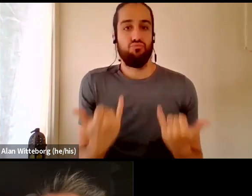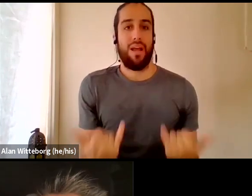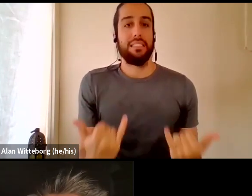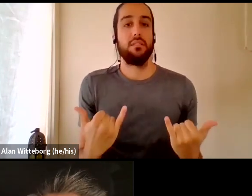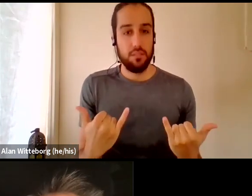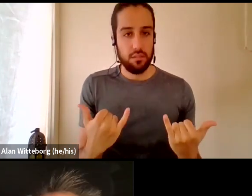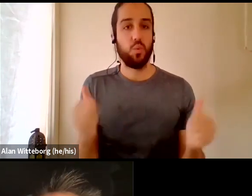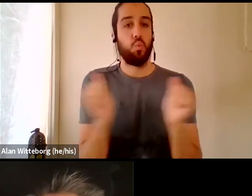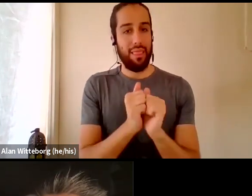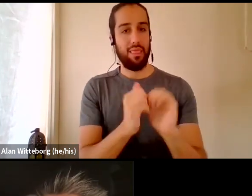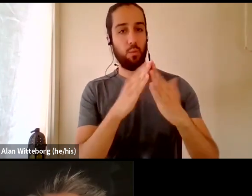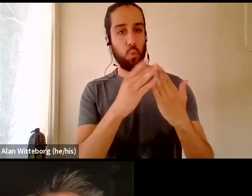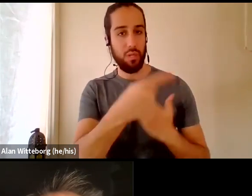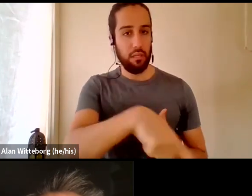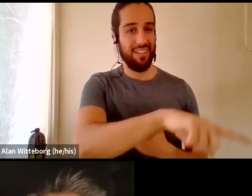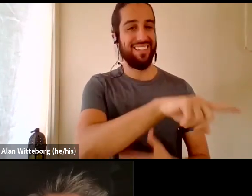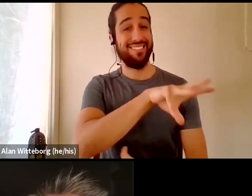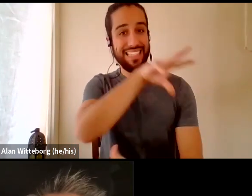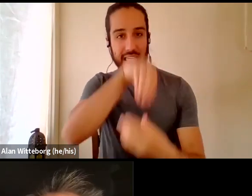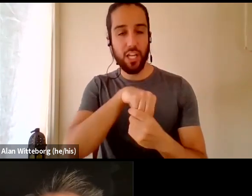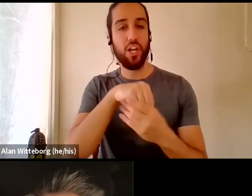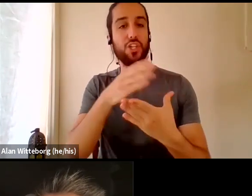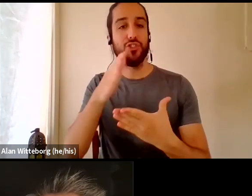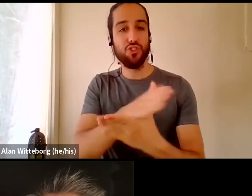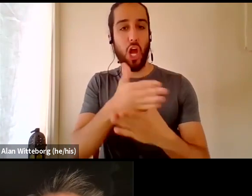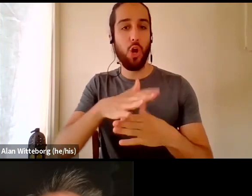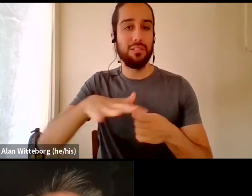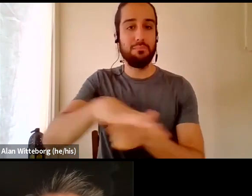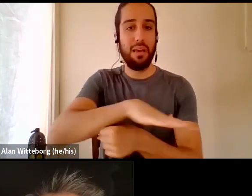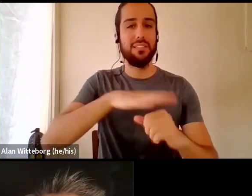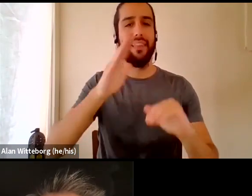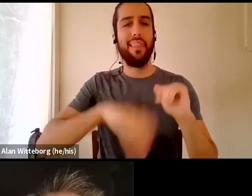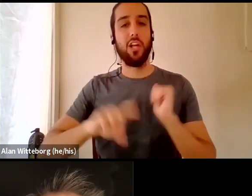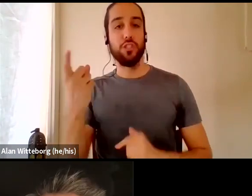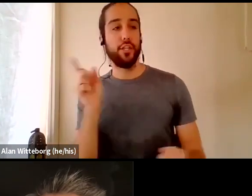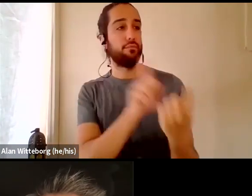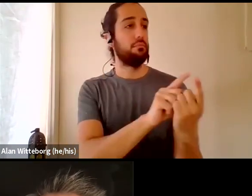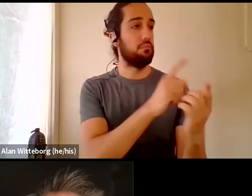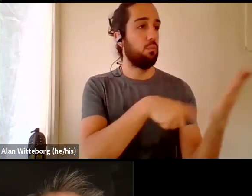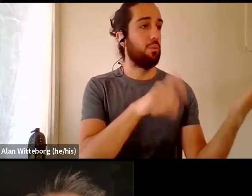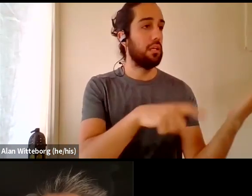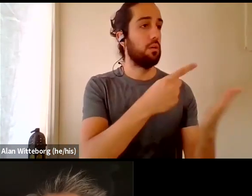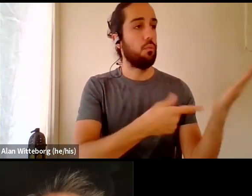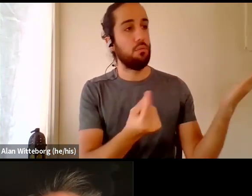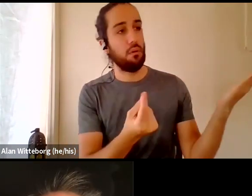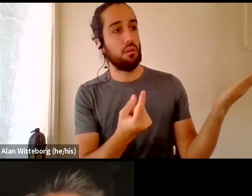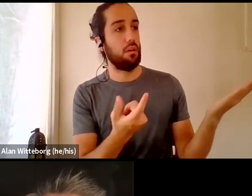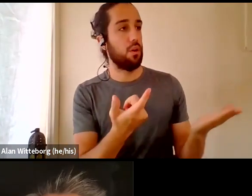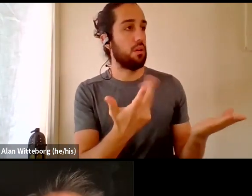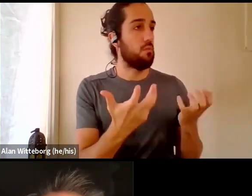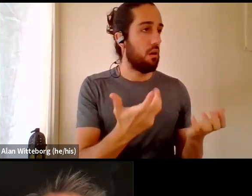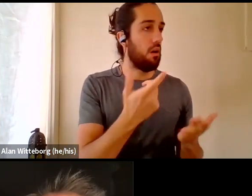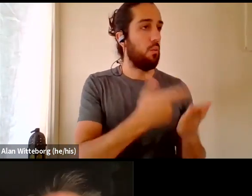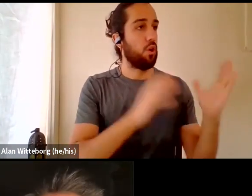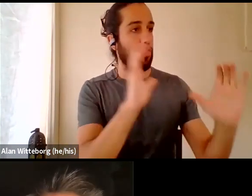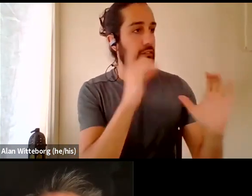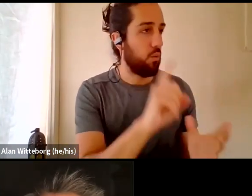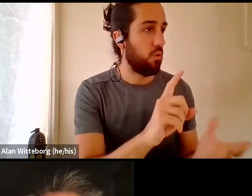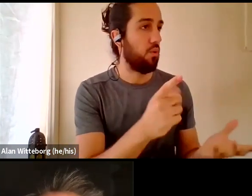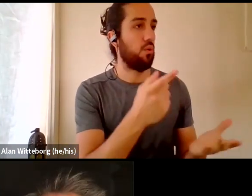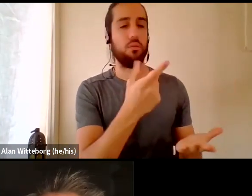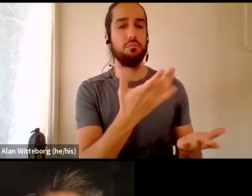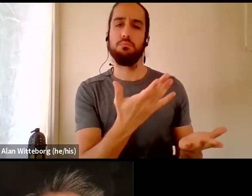shared space as to what do you want, what do you need, what do you desire, what are you looking for, you know, what do you want